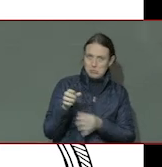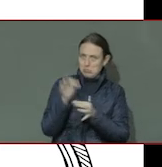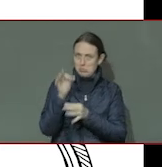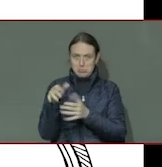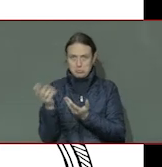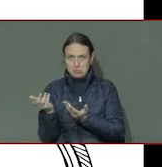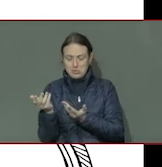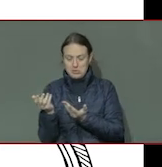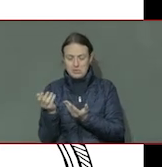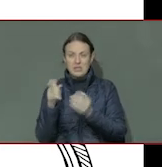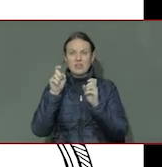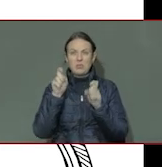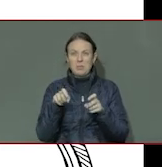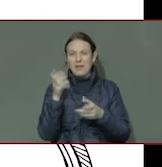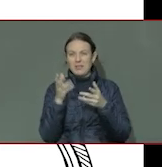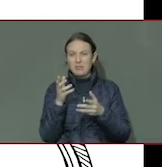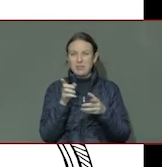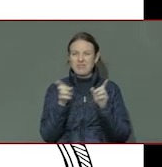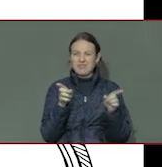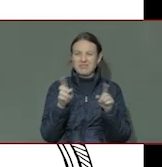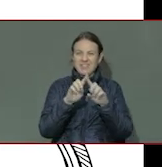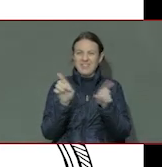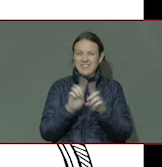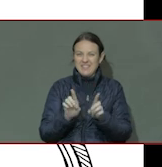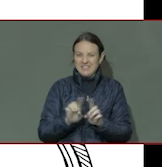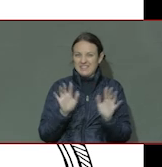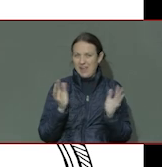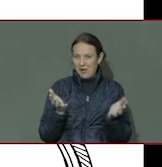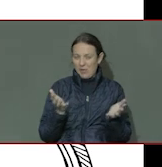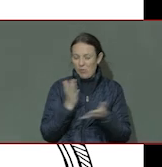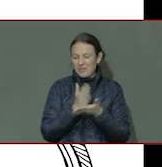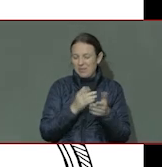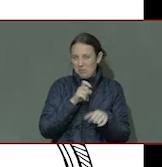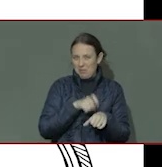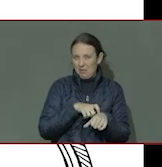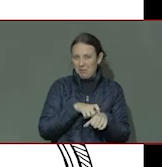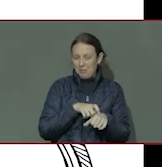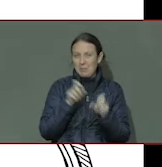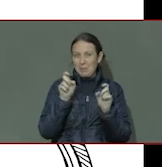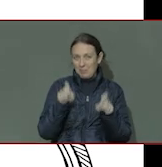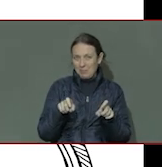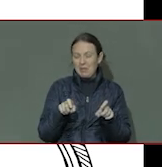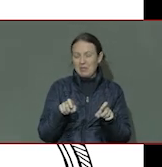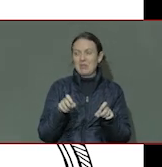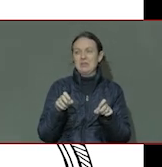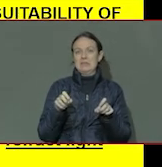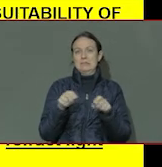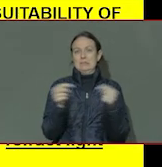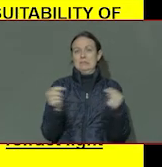to ask you to tabulate differences between things that you will not always think is possible.